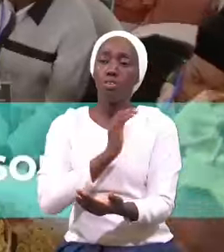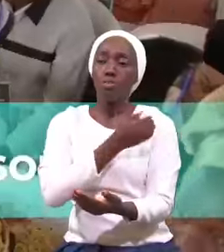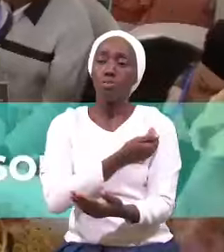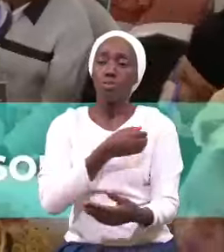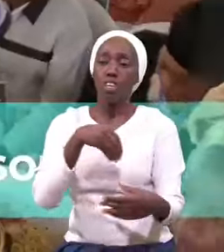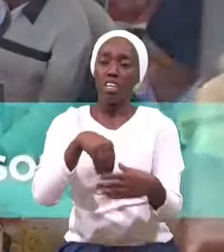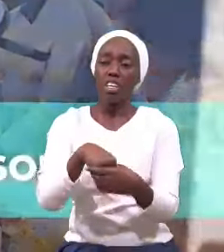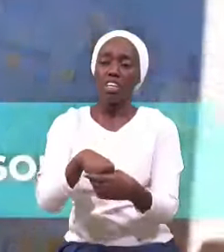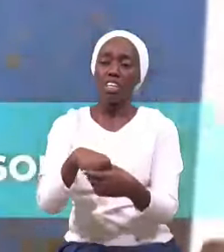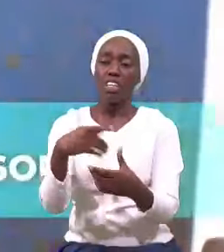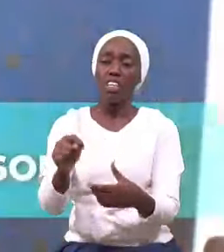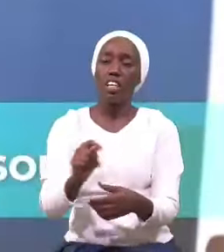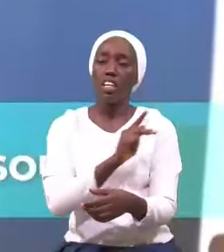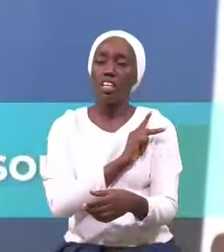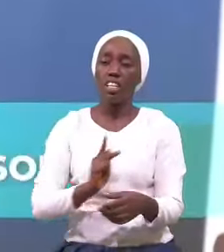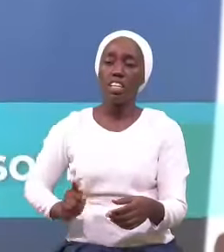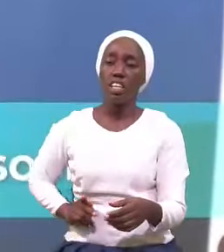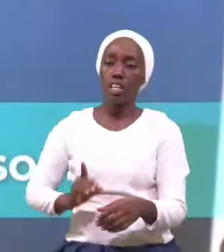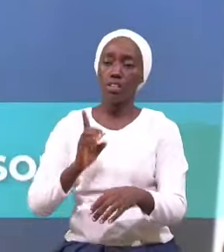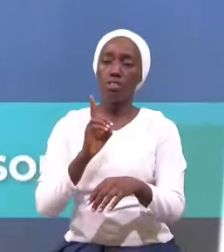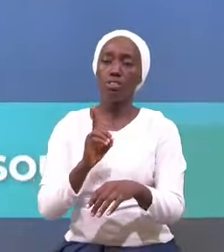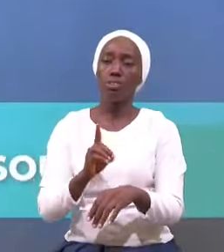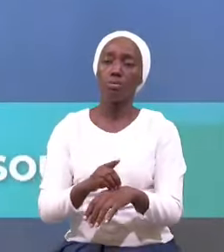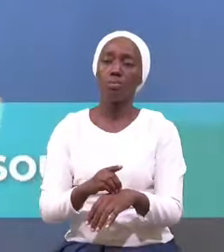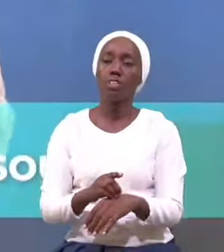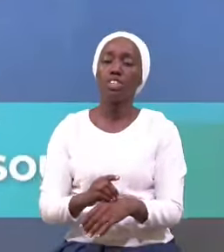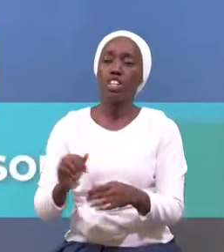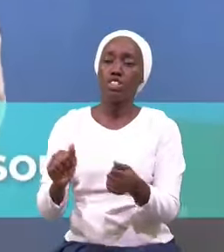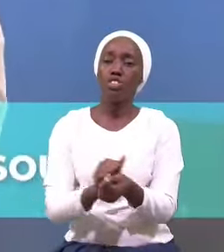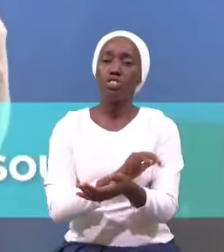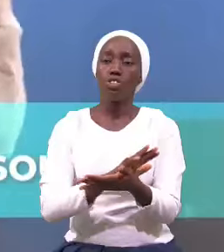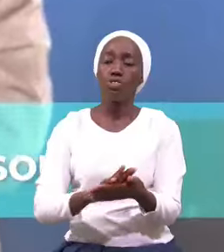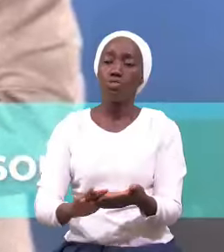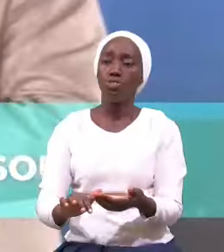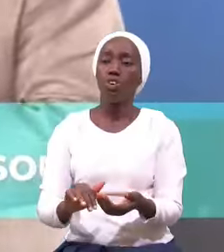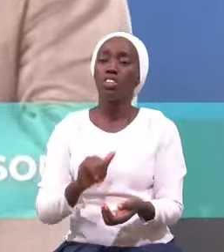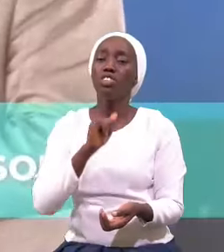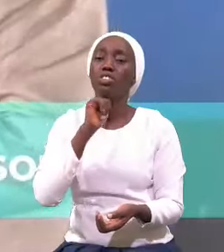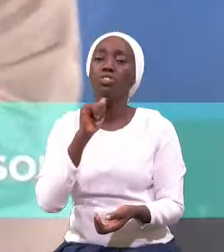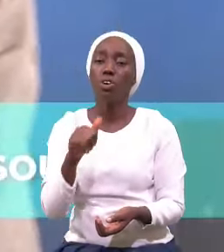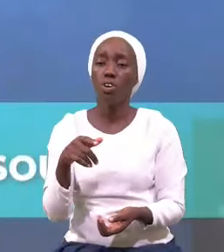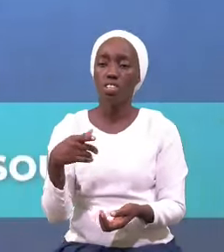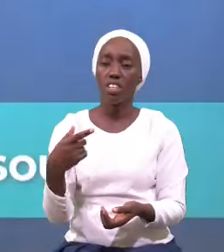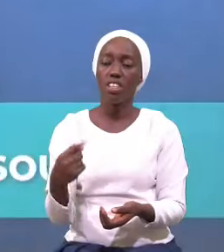Raise harvested souls, ruin not harvested souls.